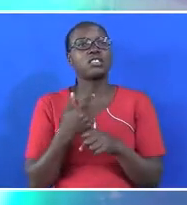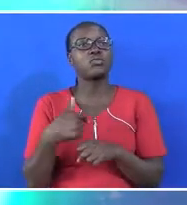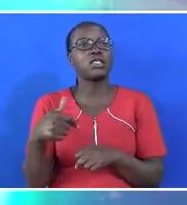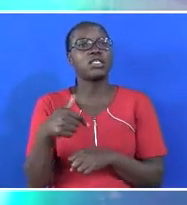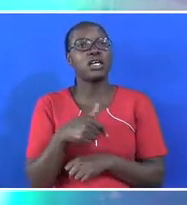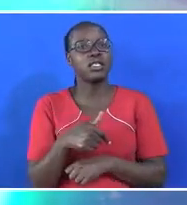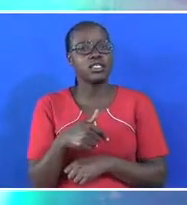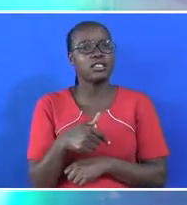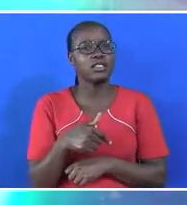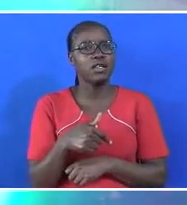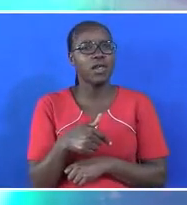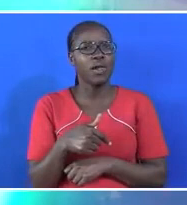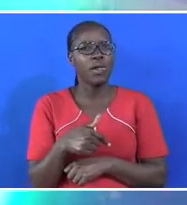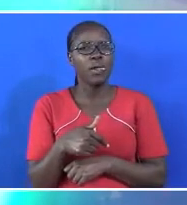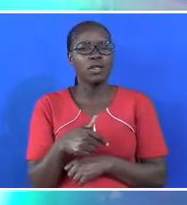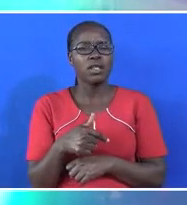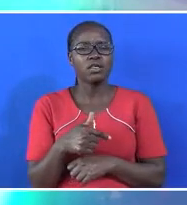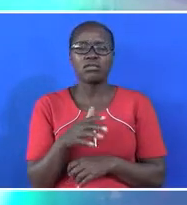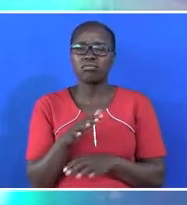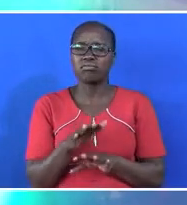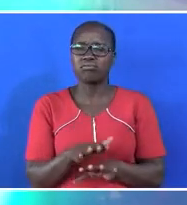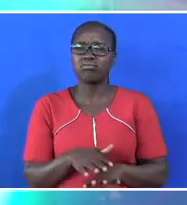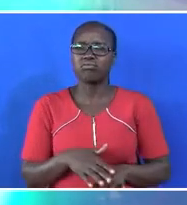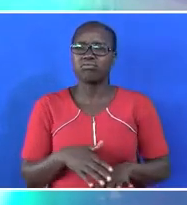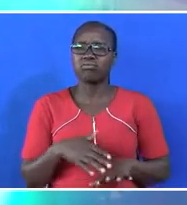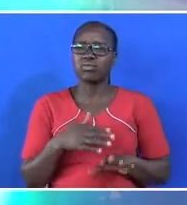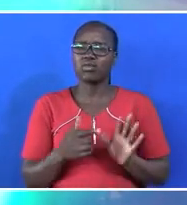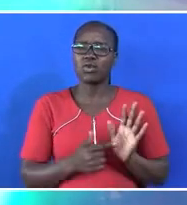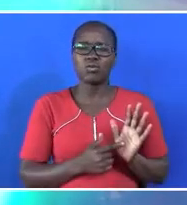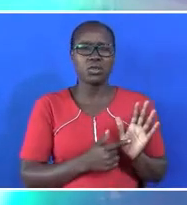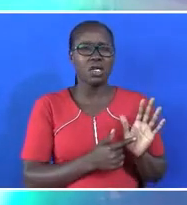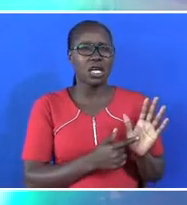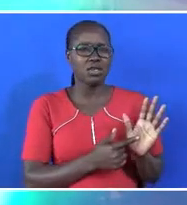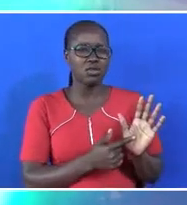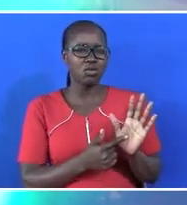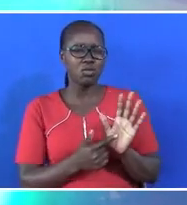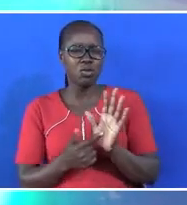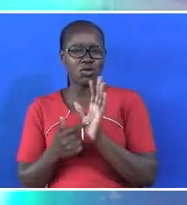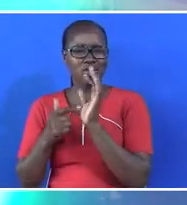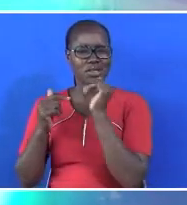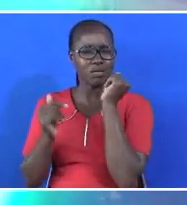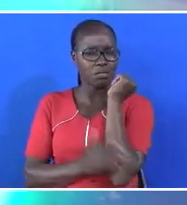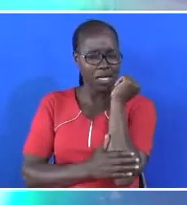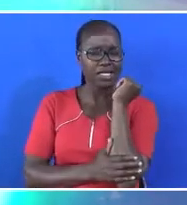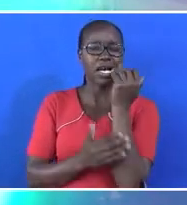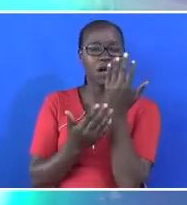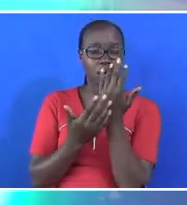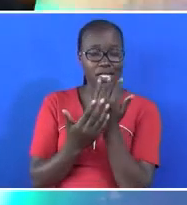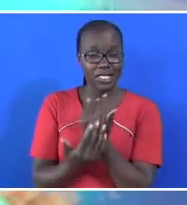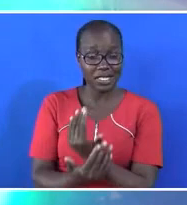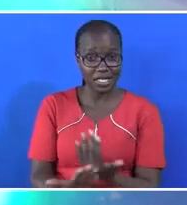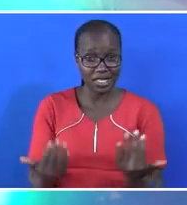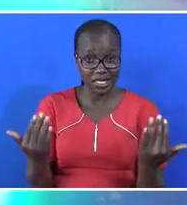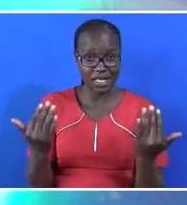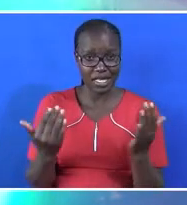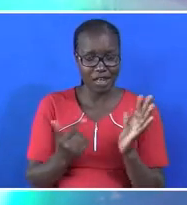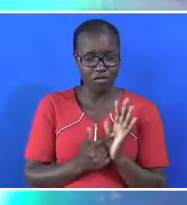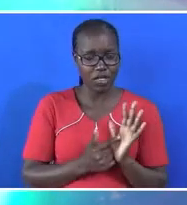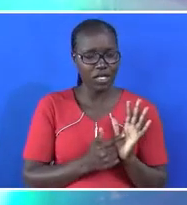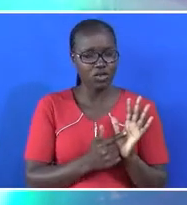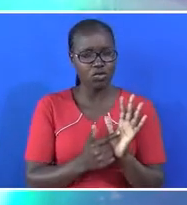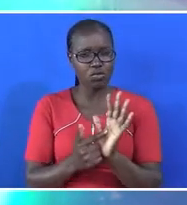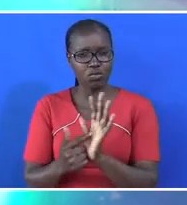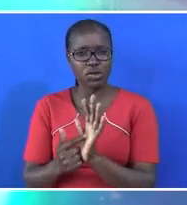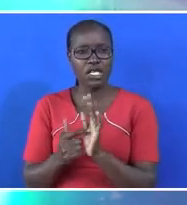you know, look bad. We have been exposed terribly. Our children have been exposed.